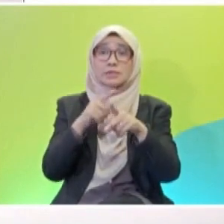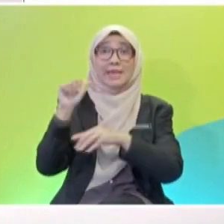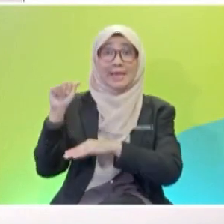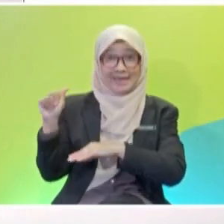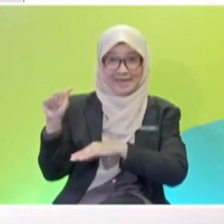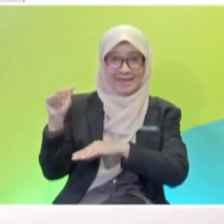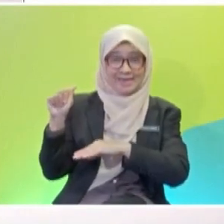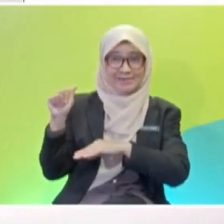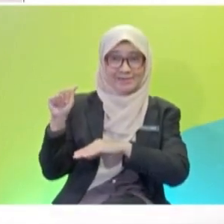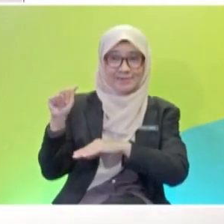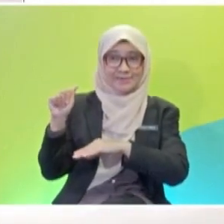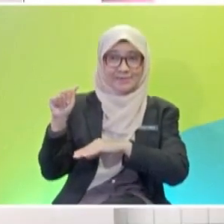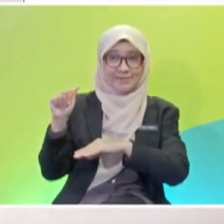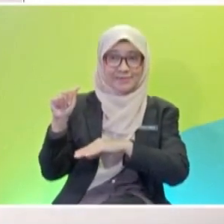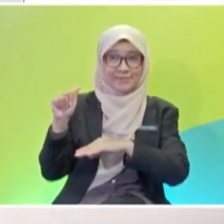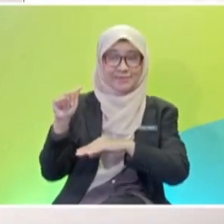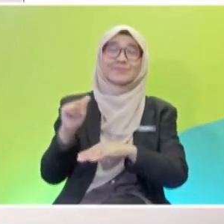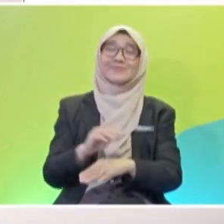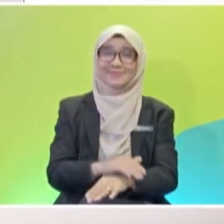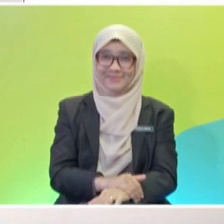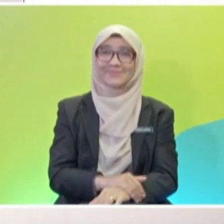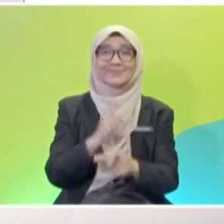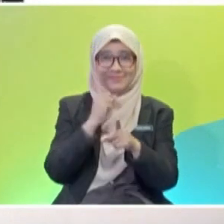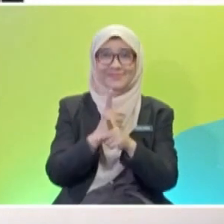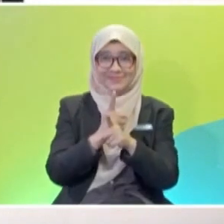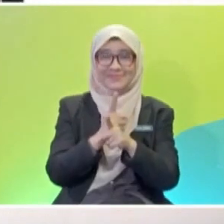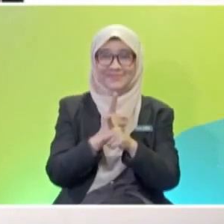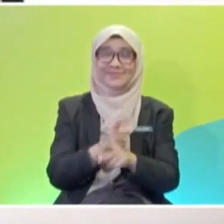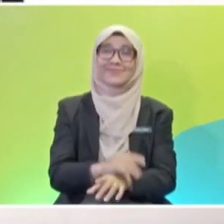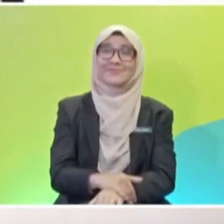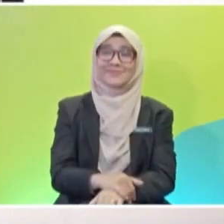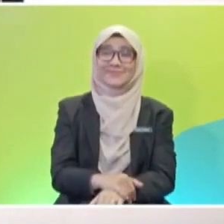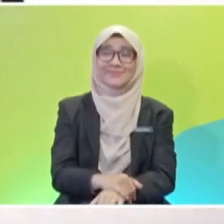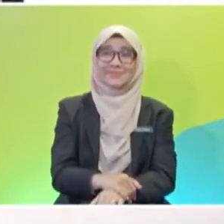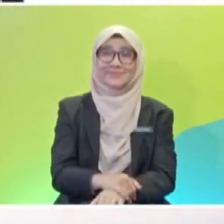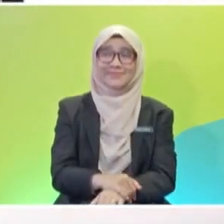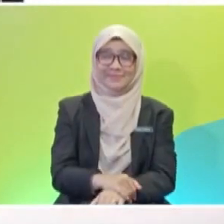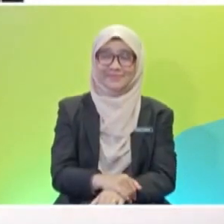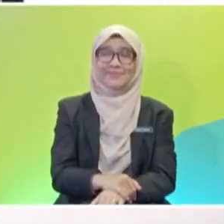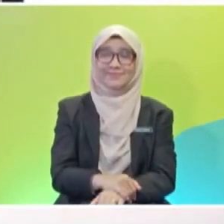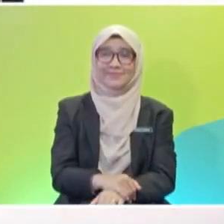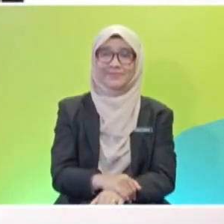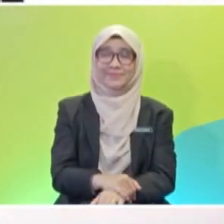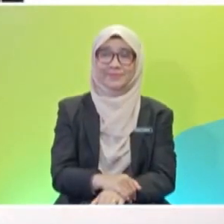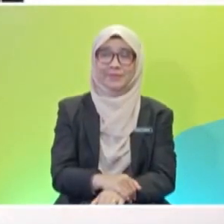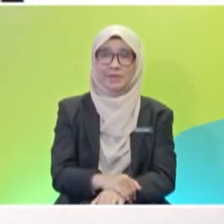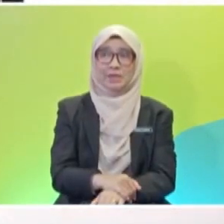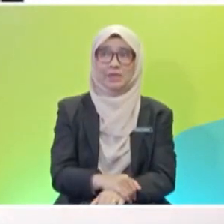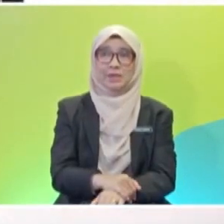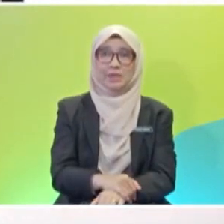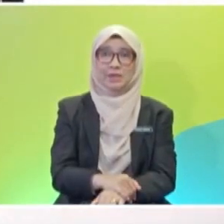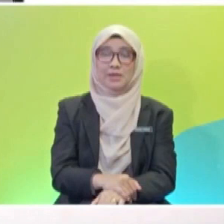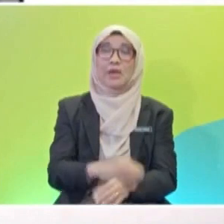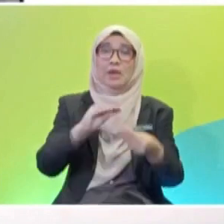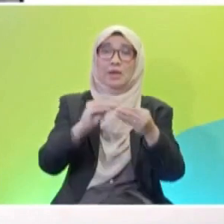Yes. Change something. Yes, that's correct. It's still true, but not exactly true. Right. Bend the truth. All right,